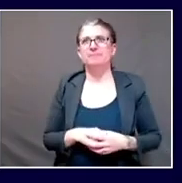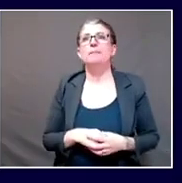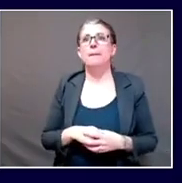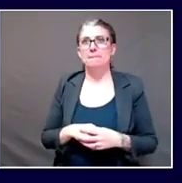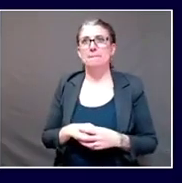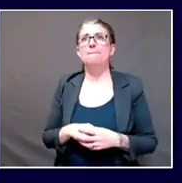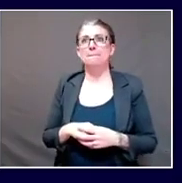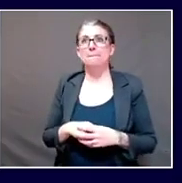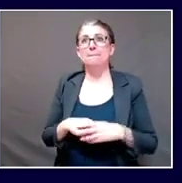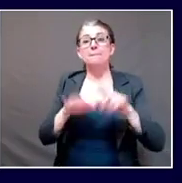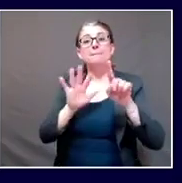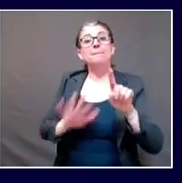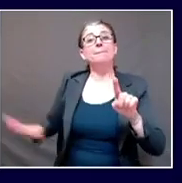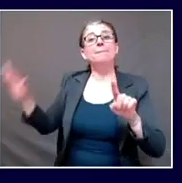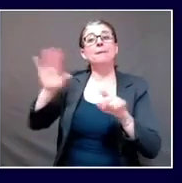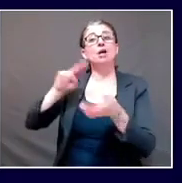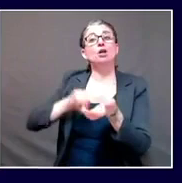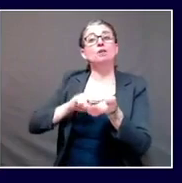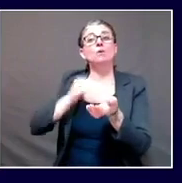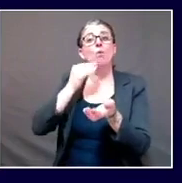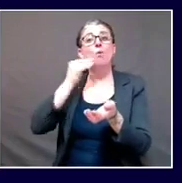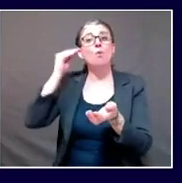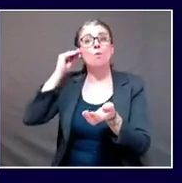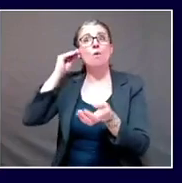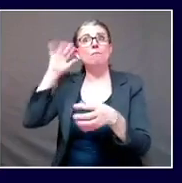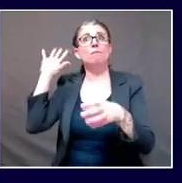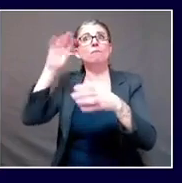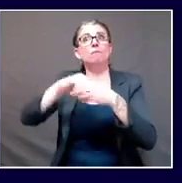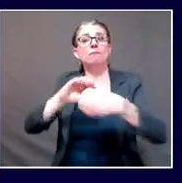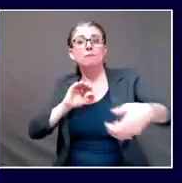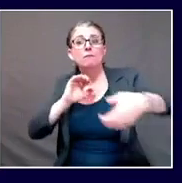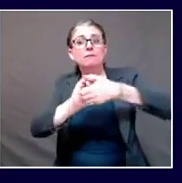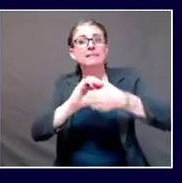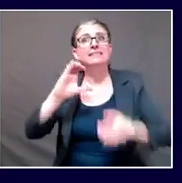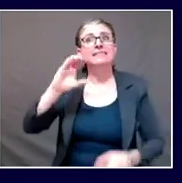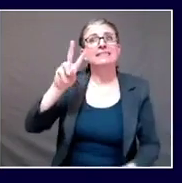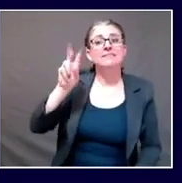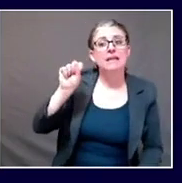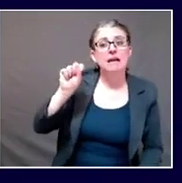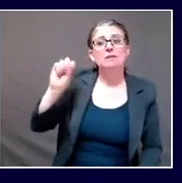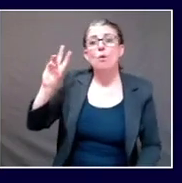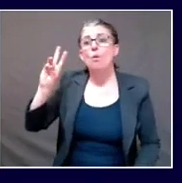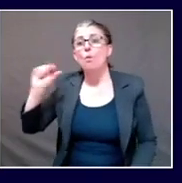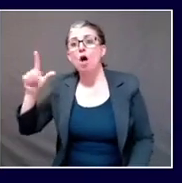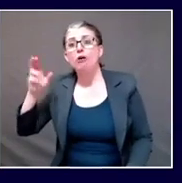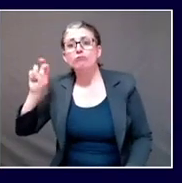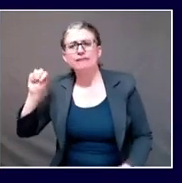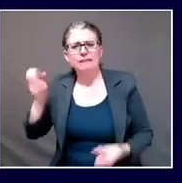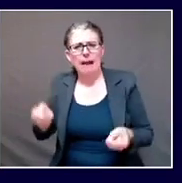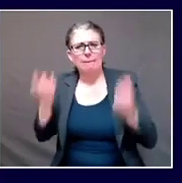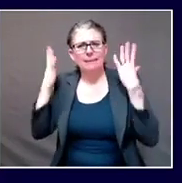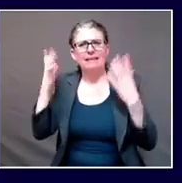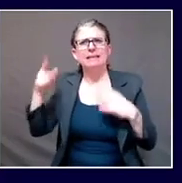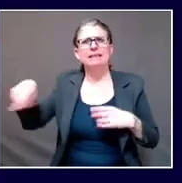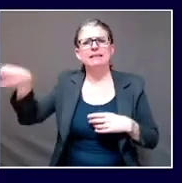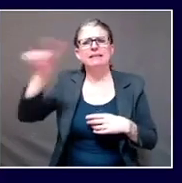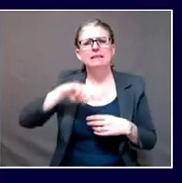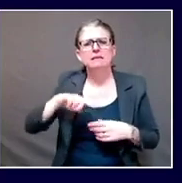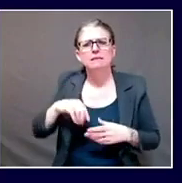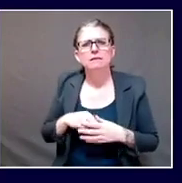do. It is 680 skilled nursing and other residential facilities across Maine. Thanks.